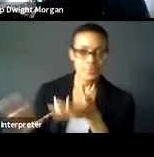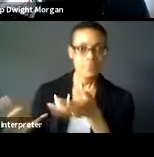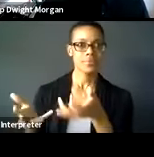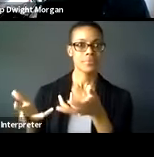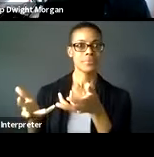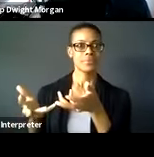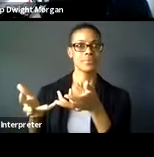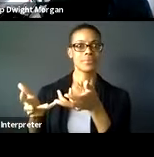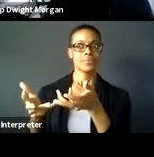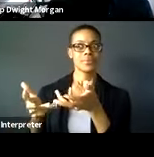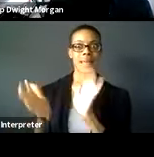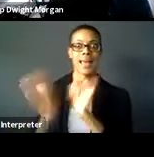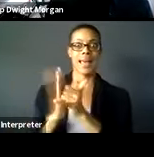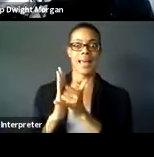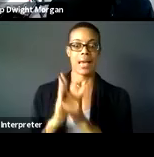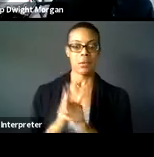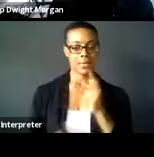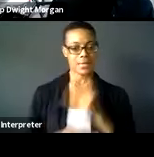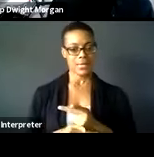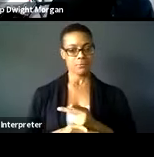remain true to myself